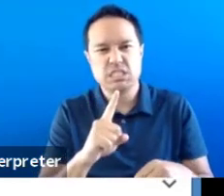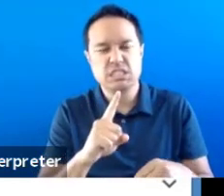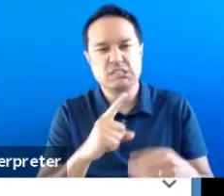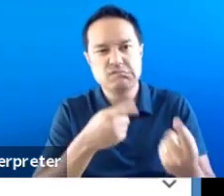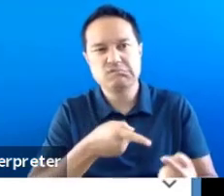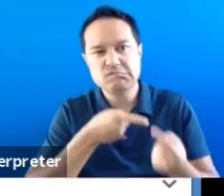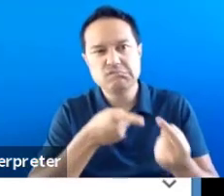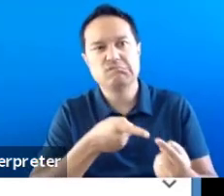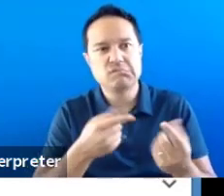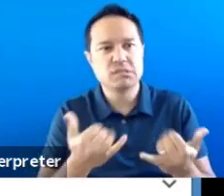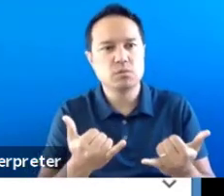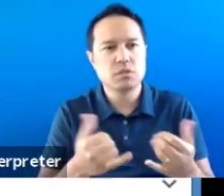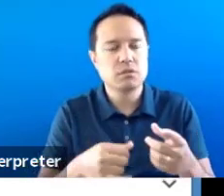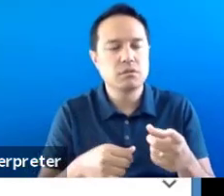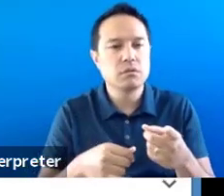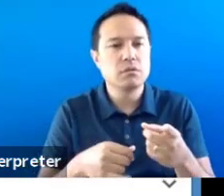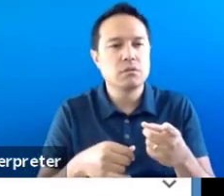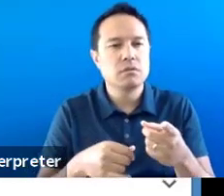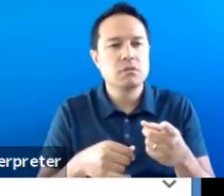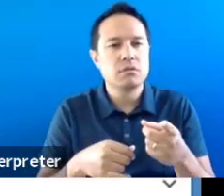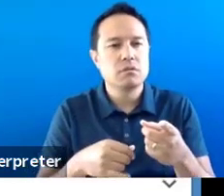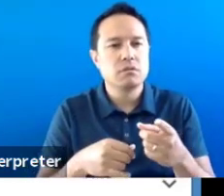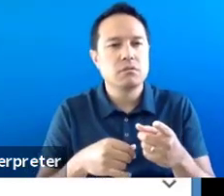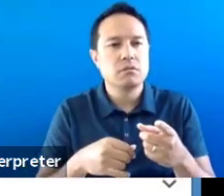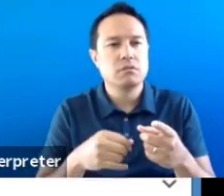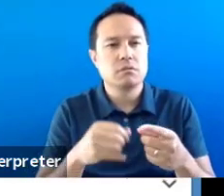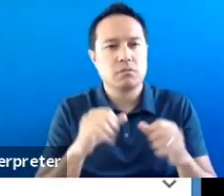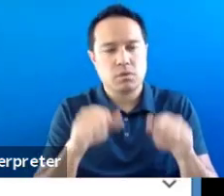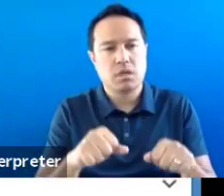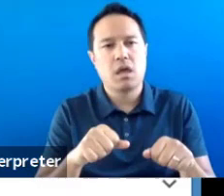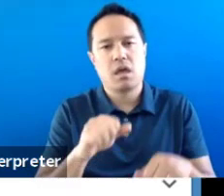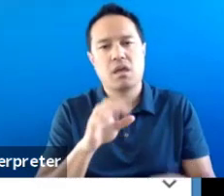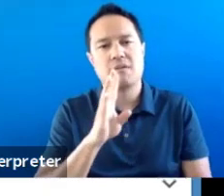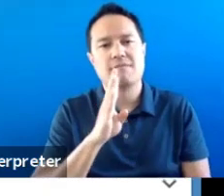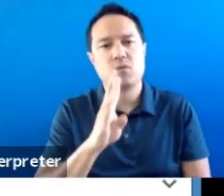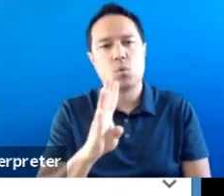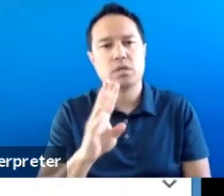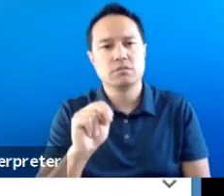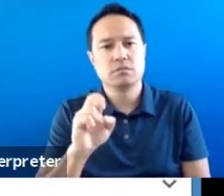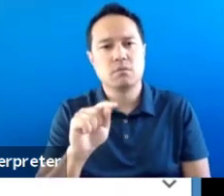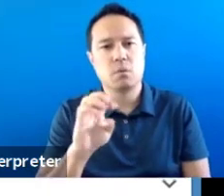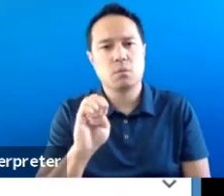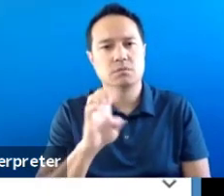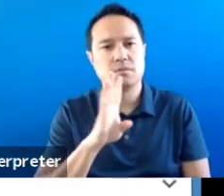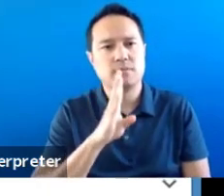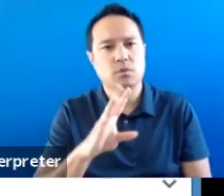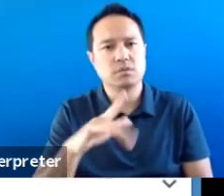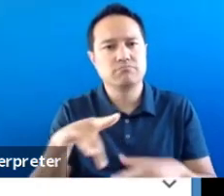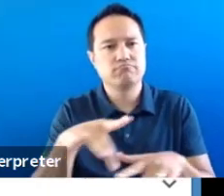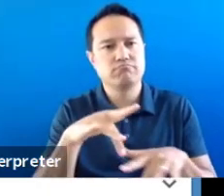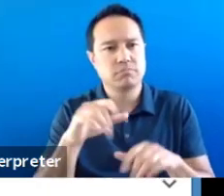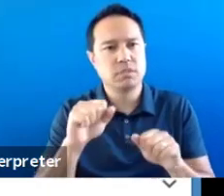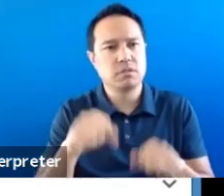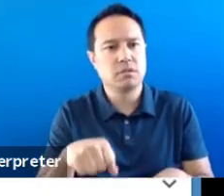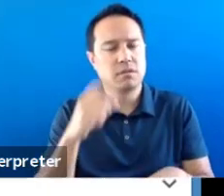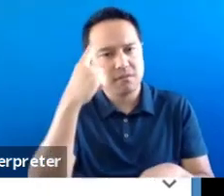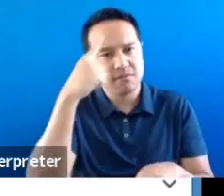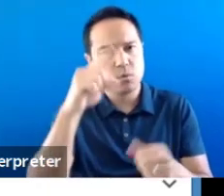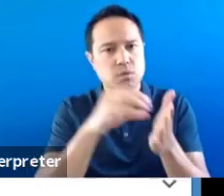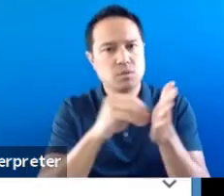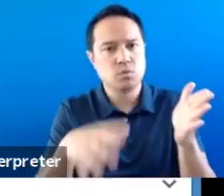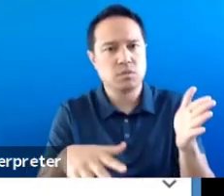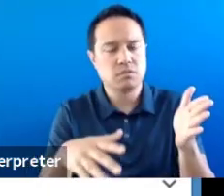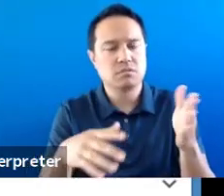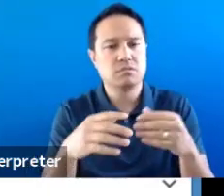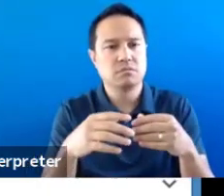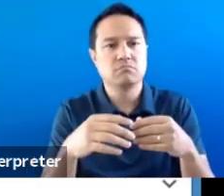turn this on and it lets me record a voice note for students. That way you can post voice instructions